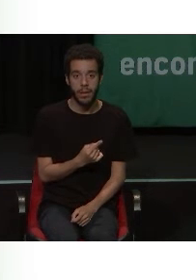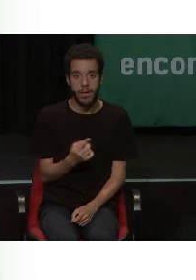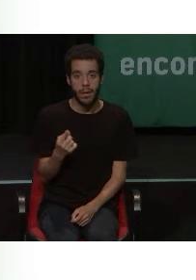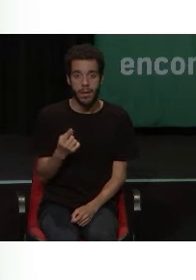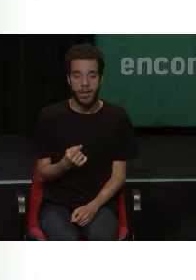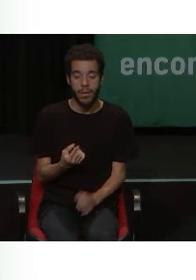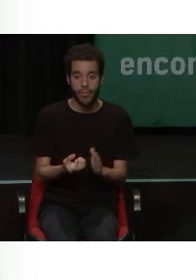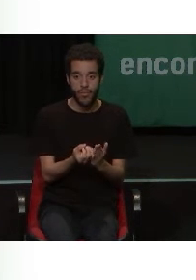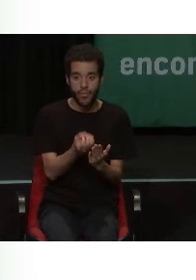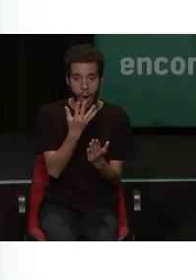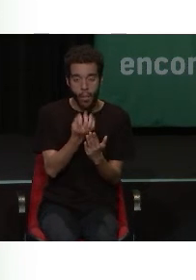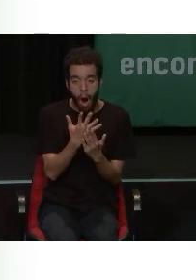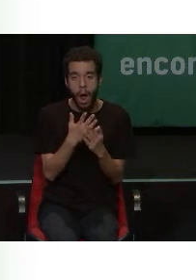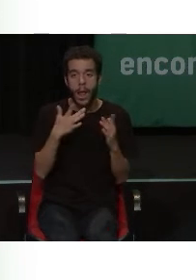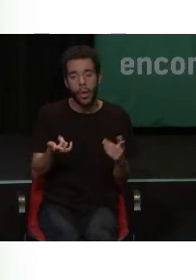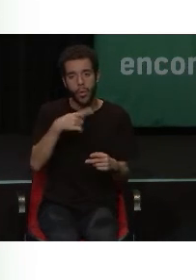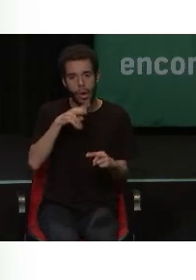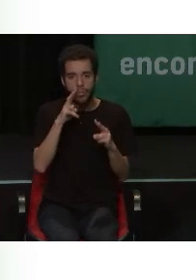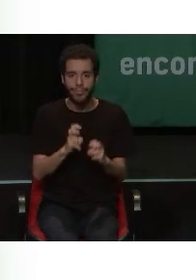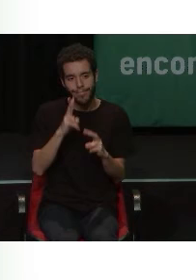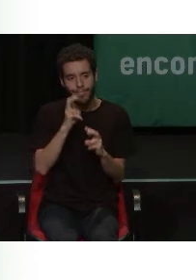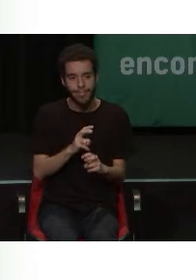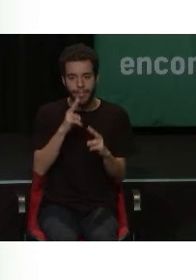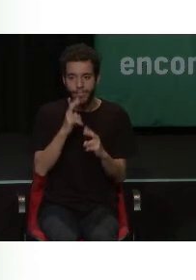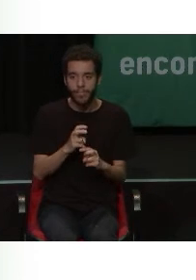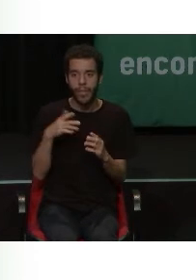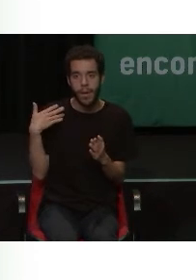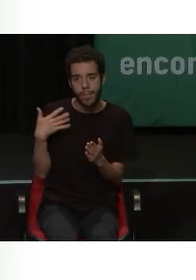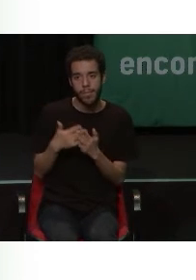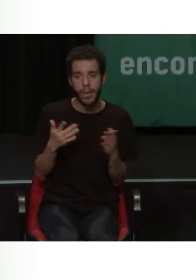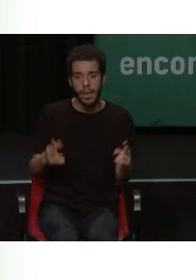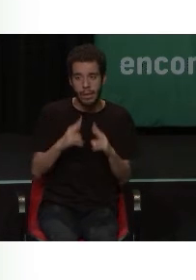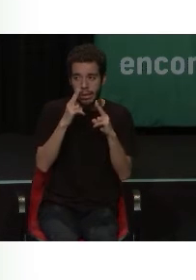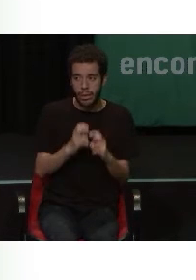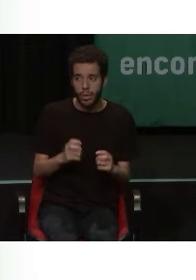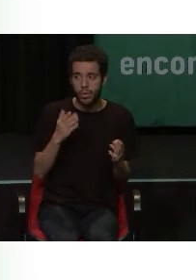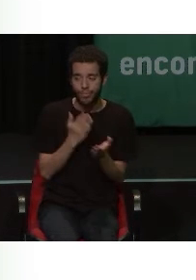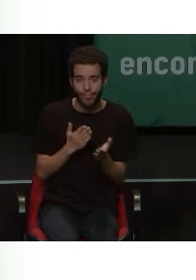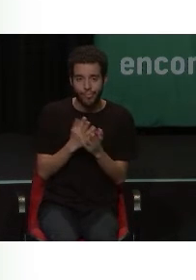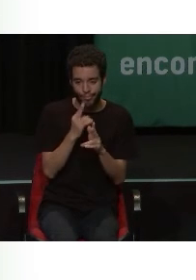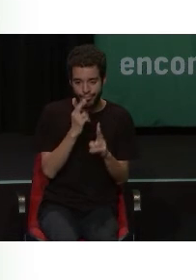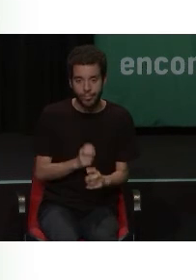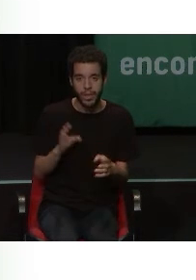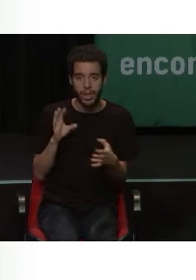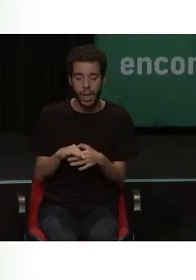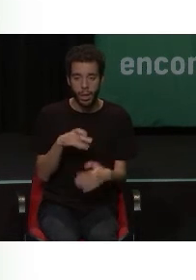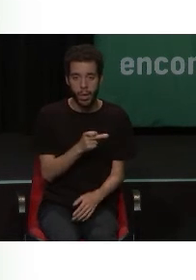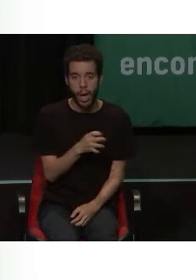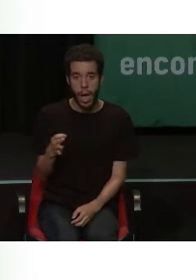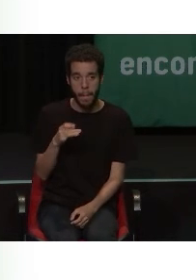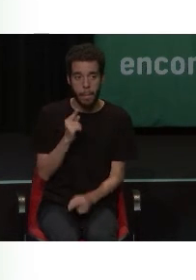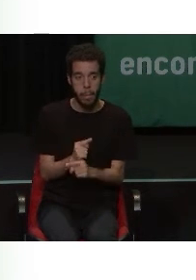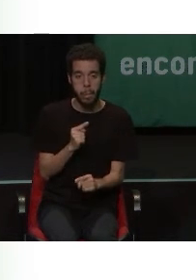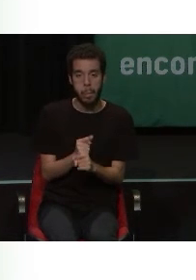conveys. feito So estudos we have been e chegámos doing à conclusão, studies and we portanto, sobre a adoção, concluded estudos sobre a adoção studies about deste the género de adoption aplicações of